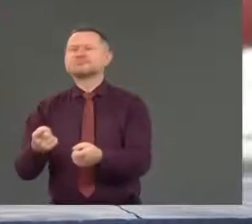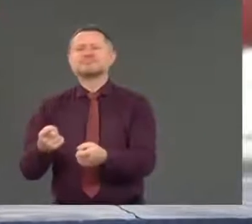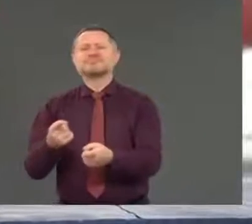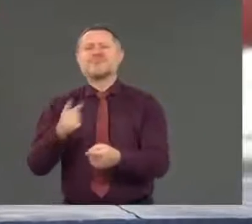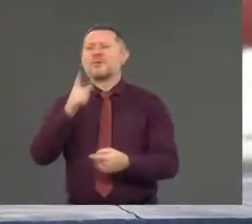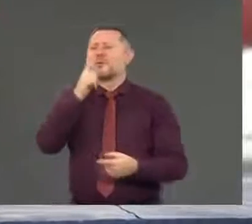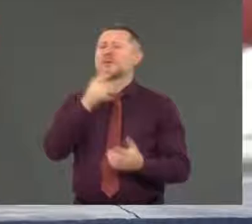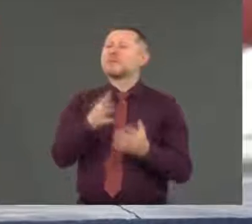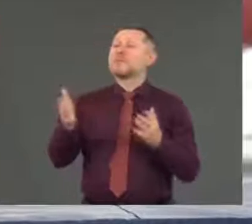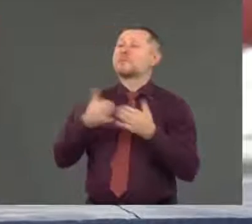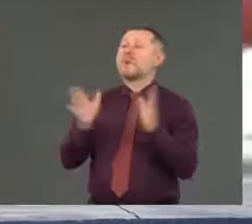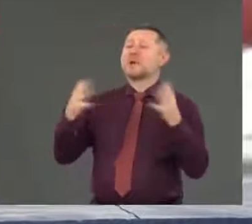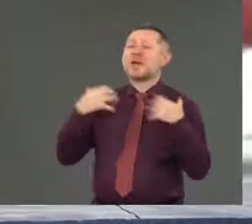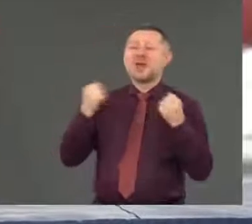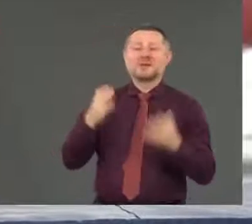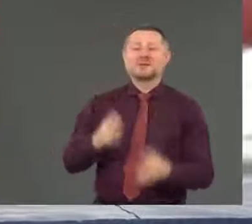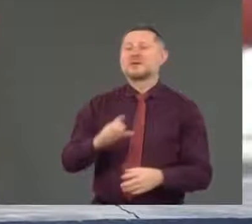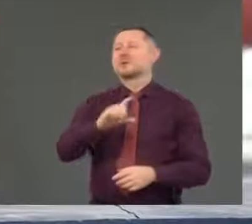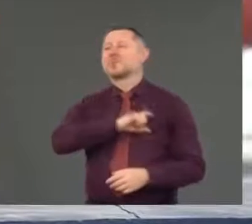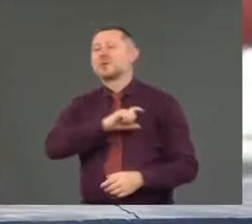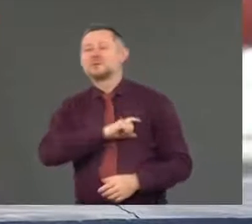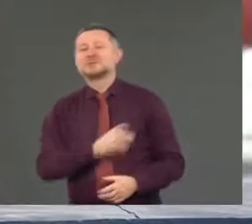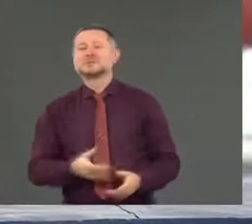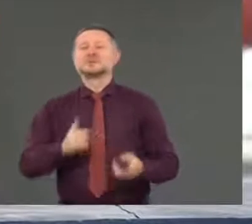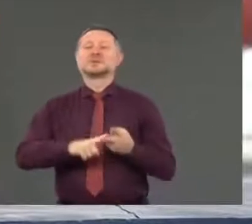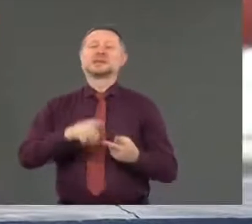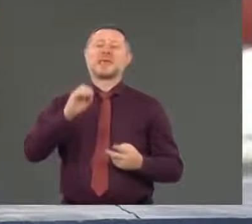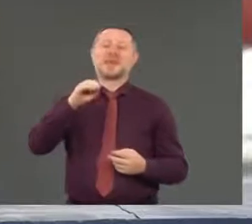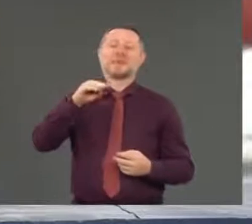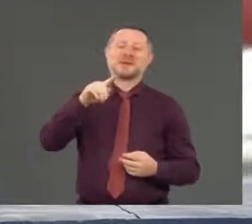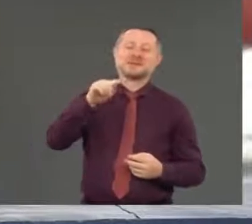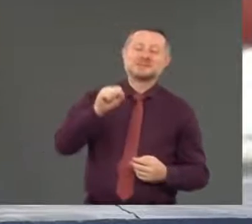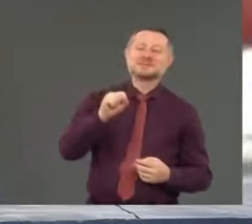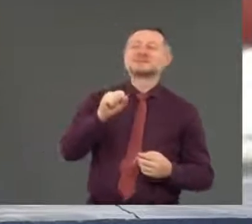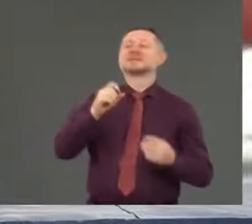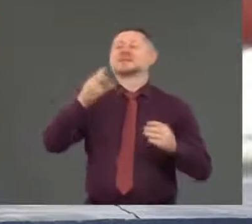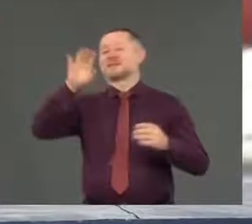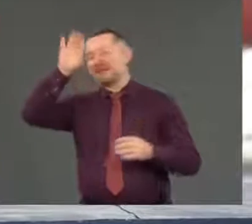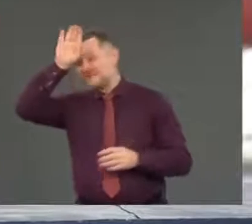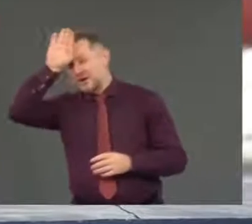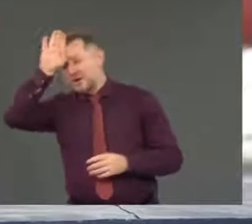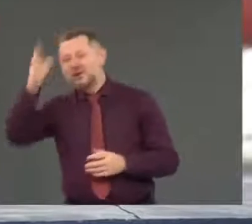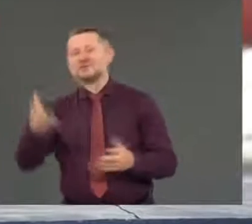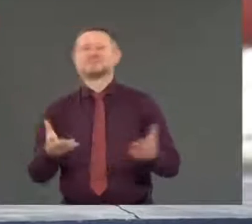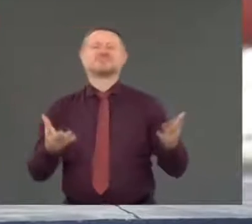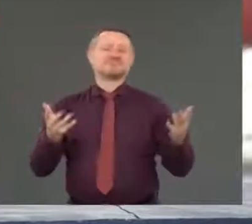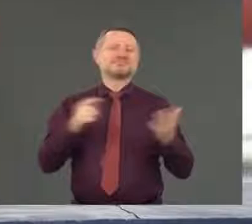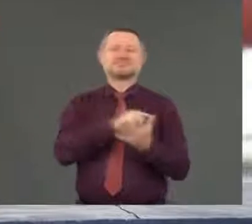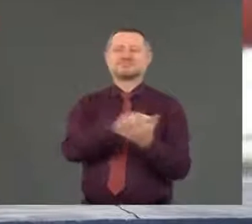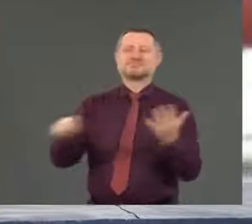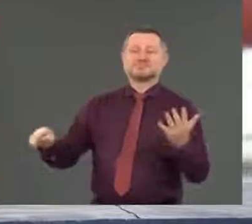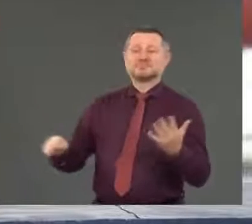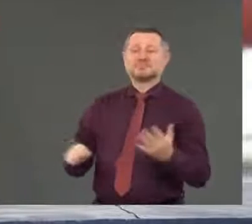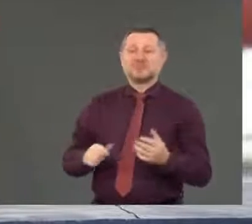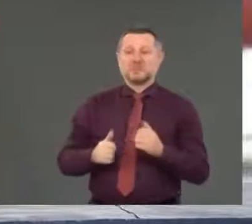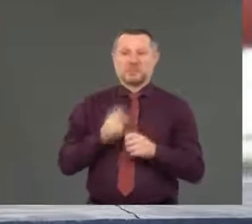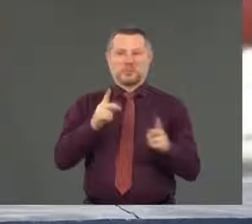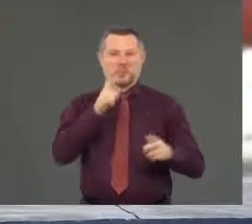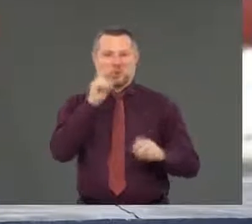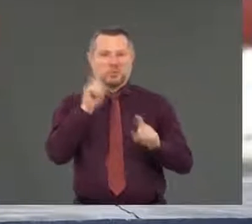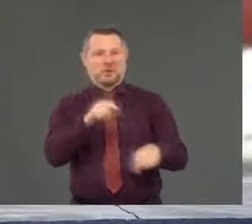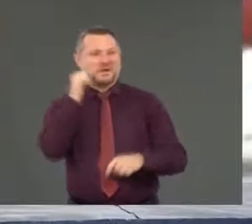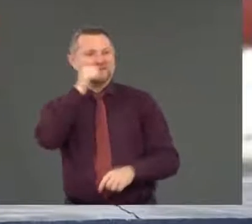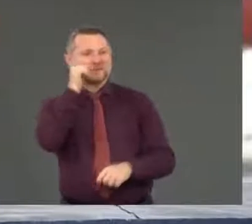care workers, police workers, EMS workers, fire department workers, the people who showed up. And